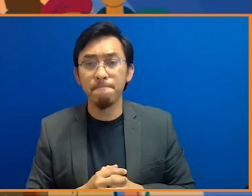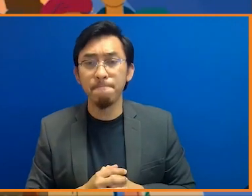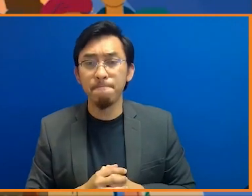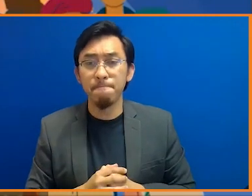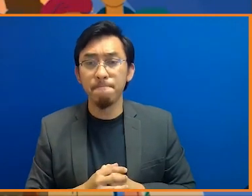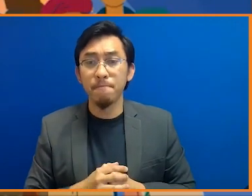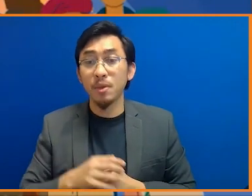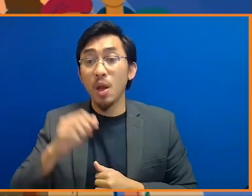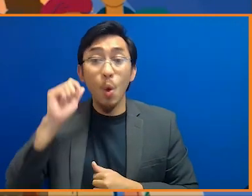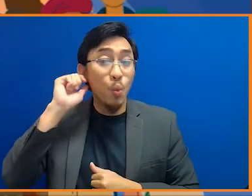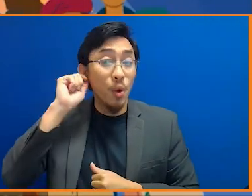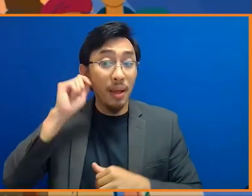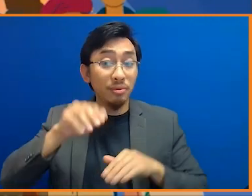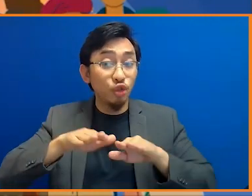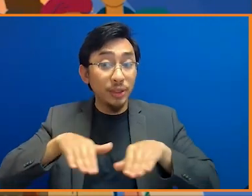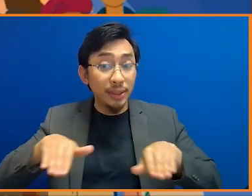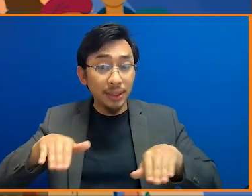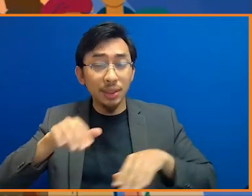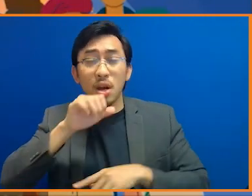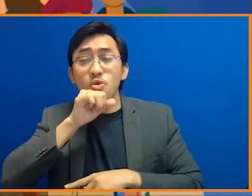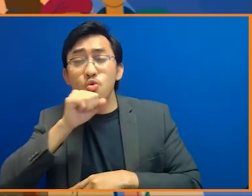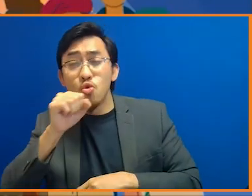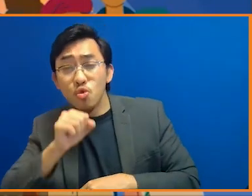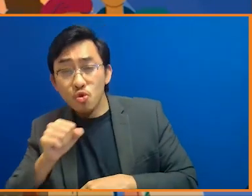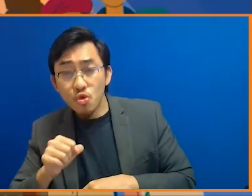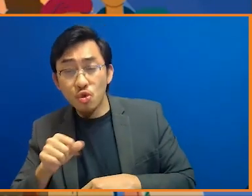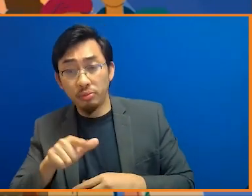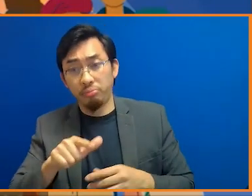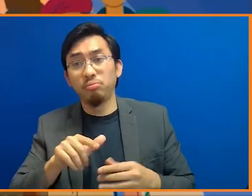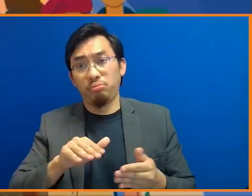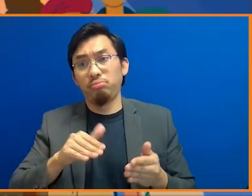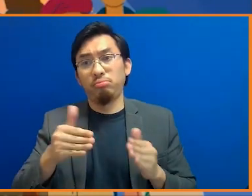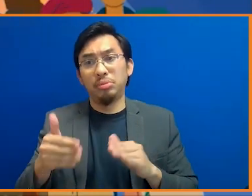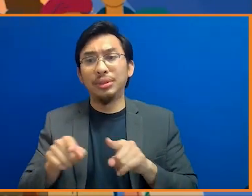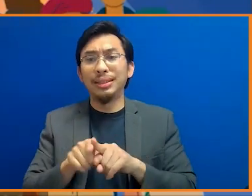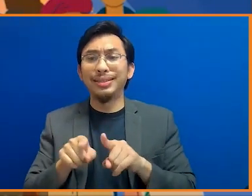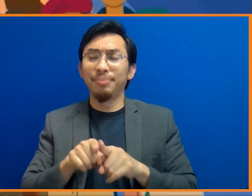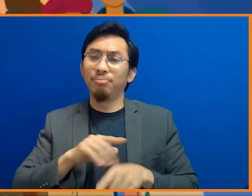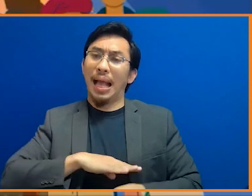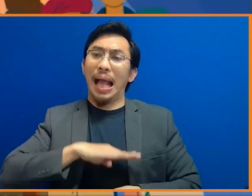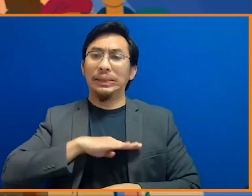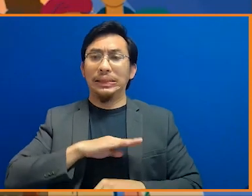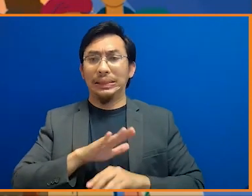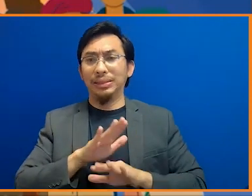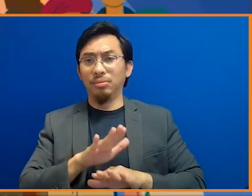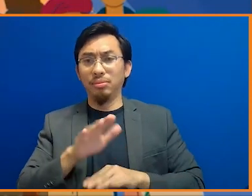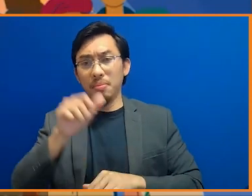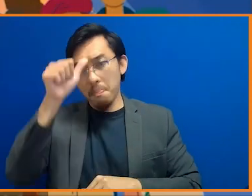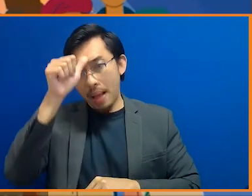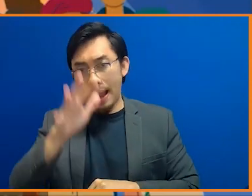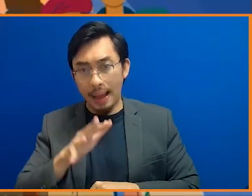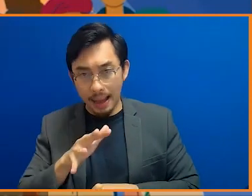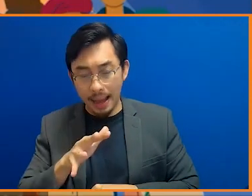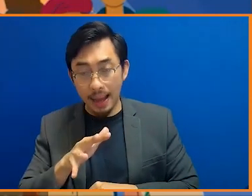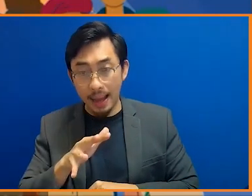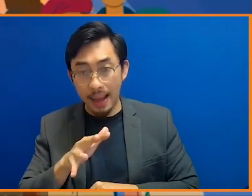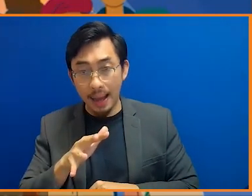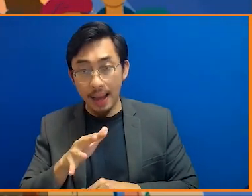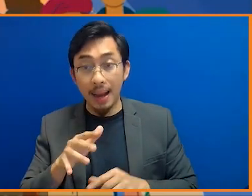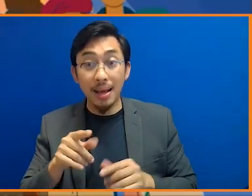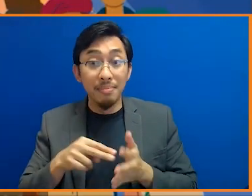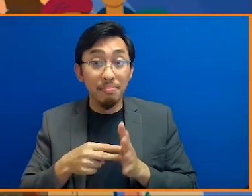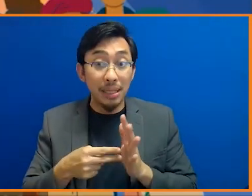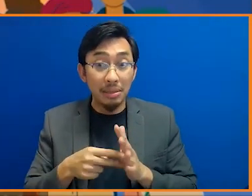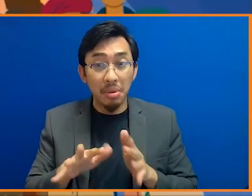um, women, children, and older people were more likely to die than the prime age